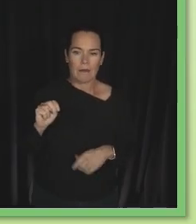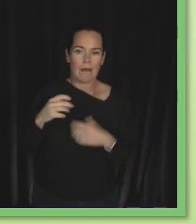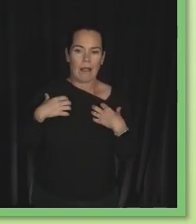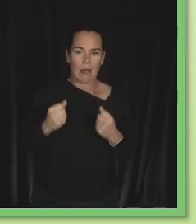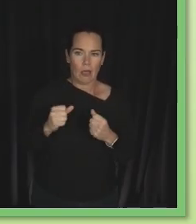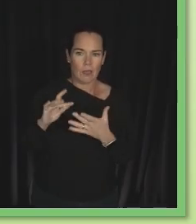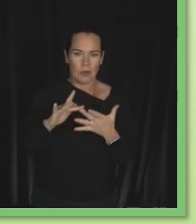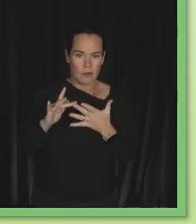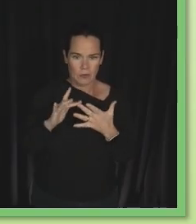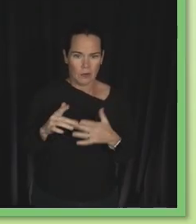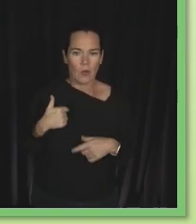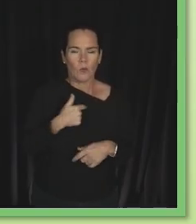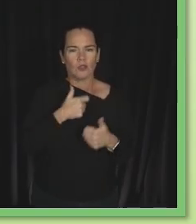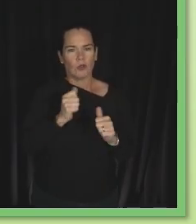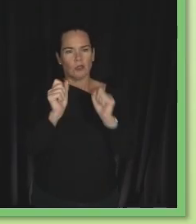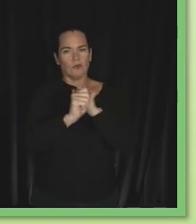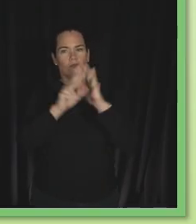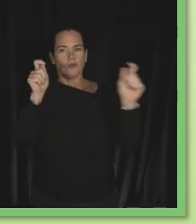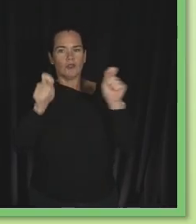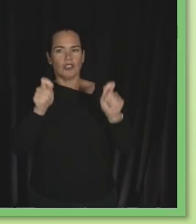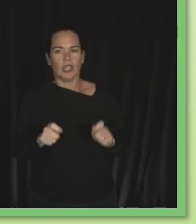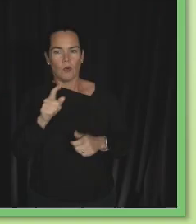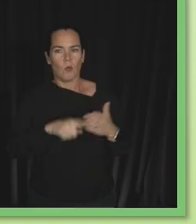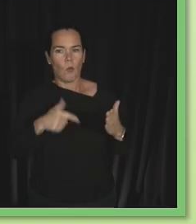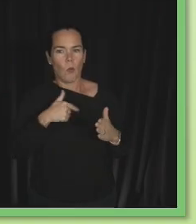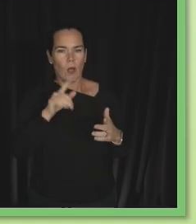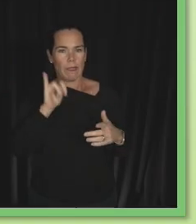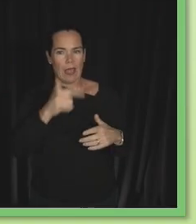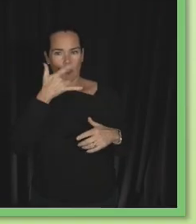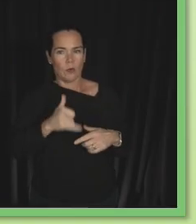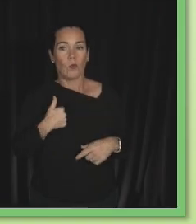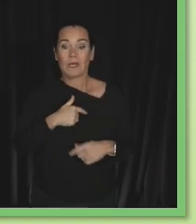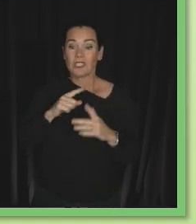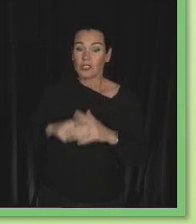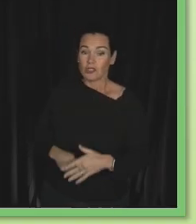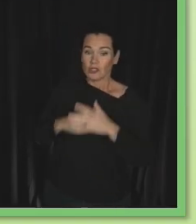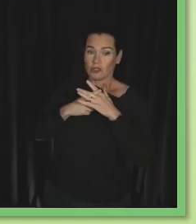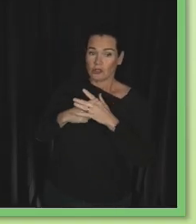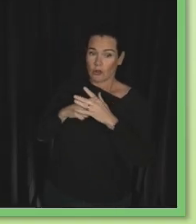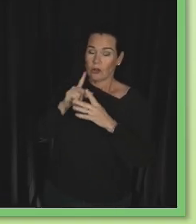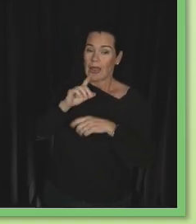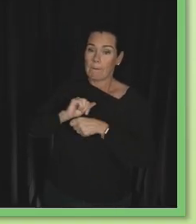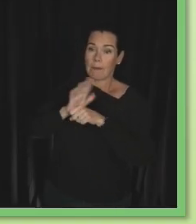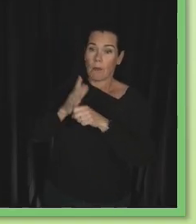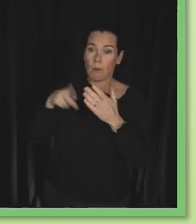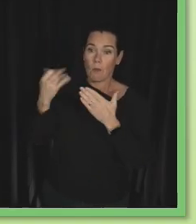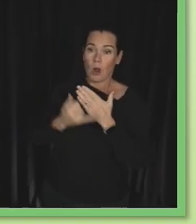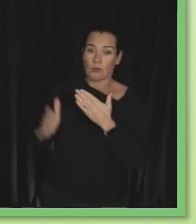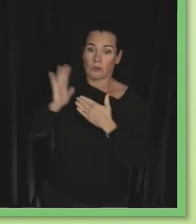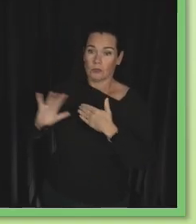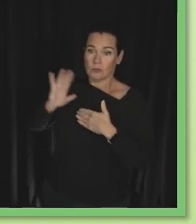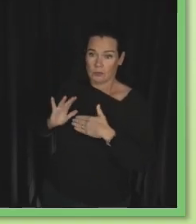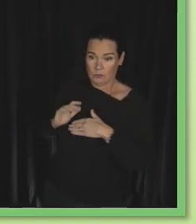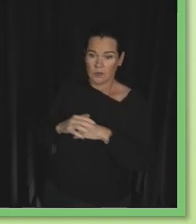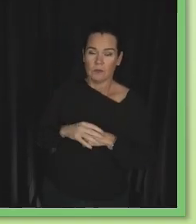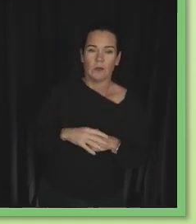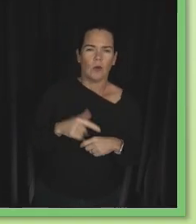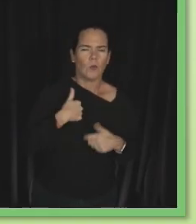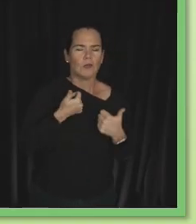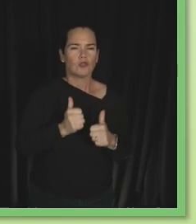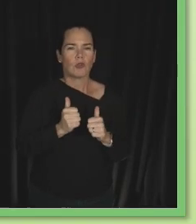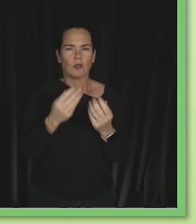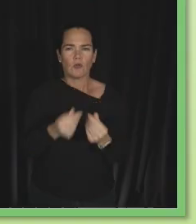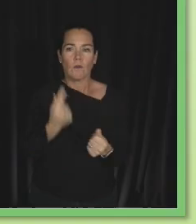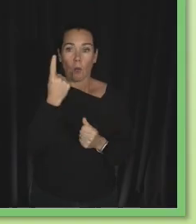how public healthcare works. We started as a pandemic project back in Kerala. So we were trying to solve one